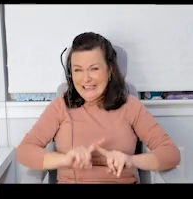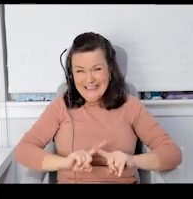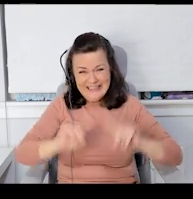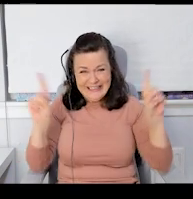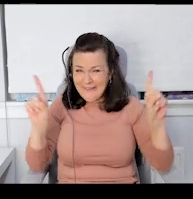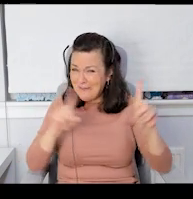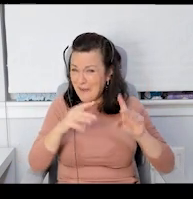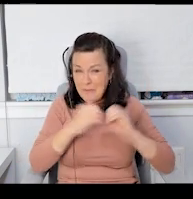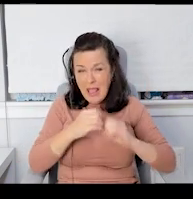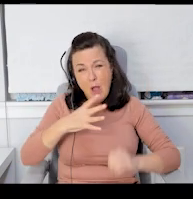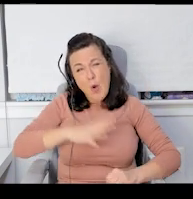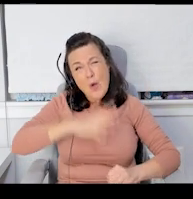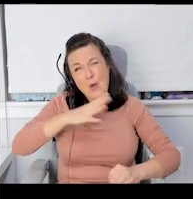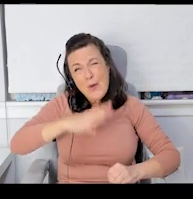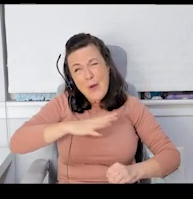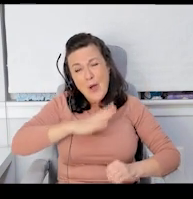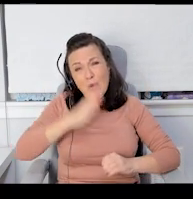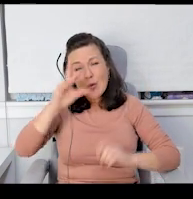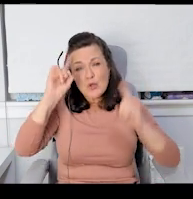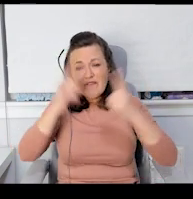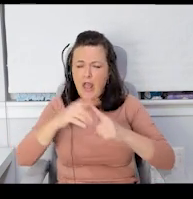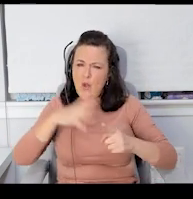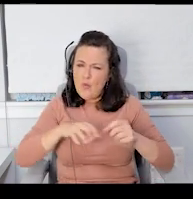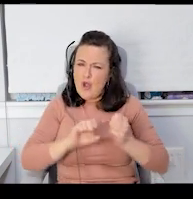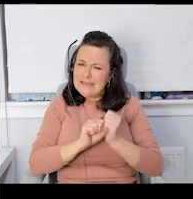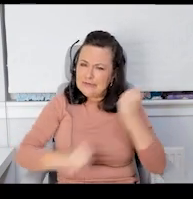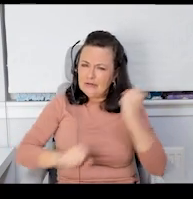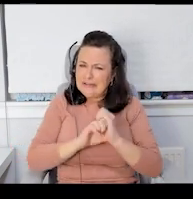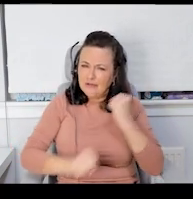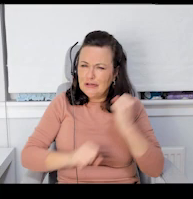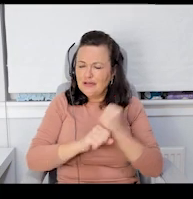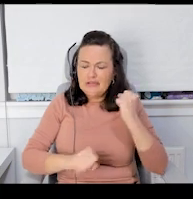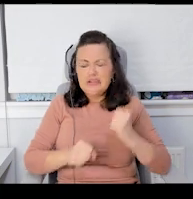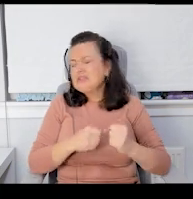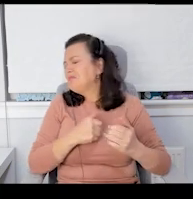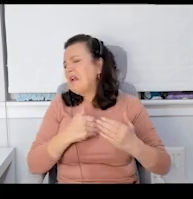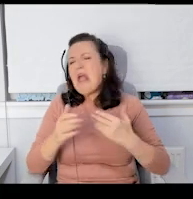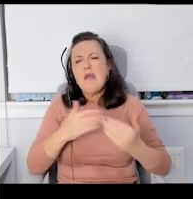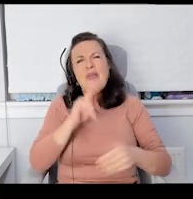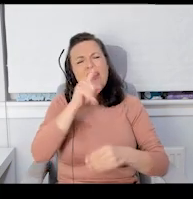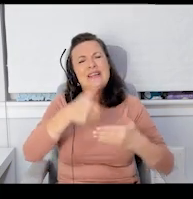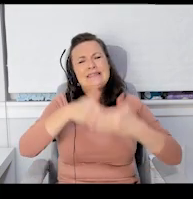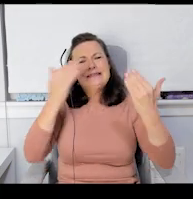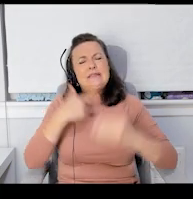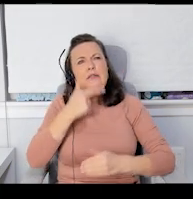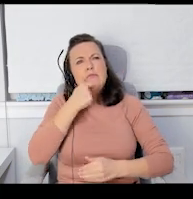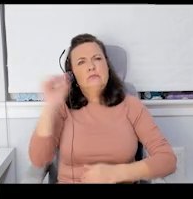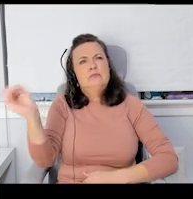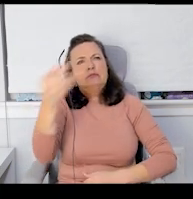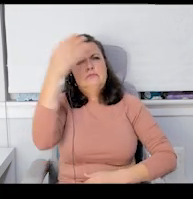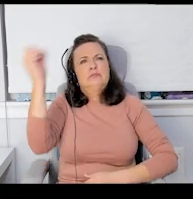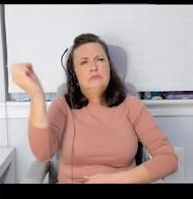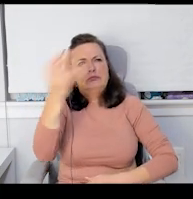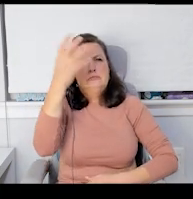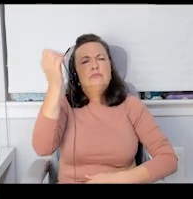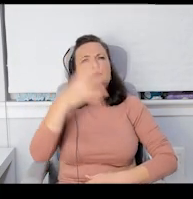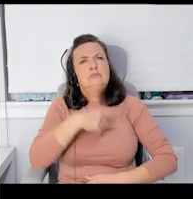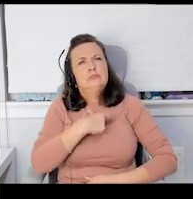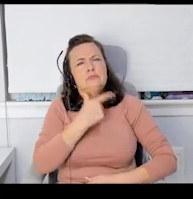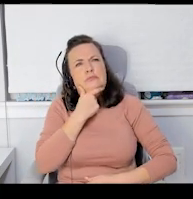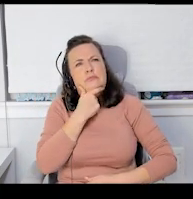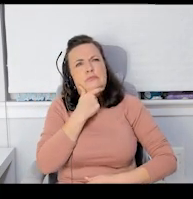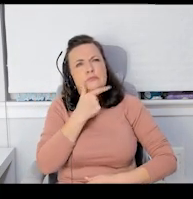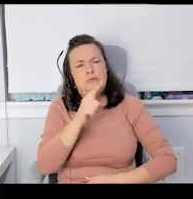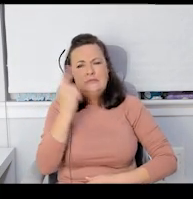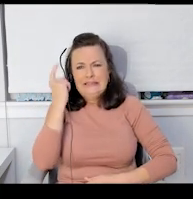was traditional uni. I just wanted to get my degree. But I kind of, you know, looked at the slides. I was like, wait, this actually makes a lot of sense, you know,